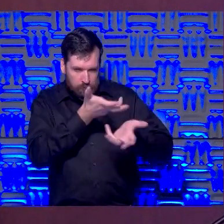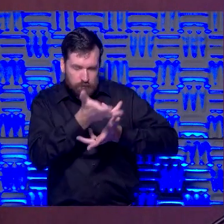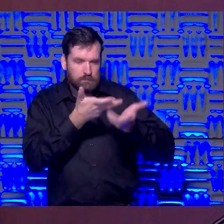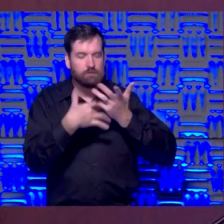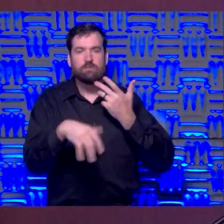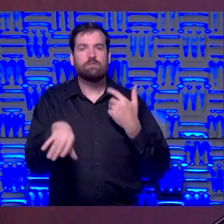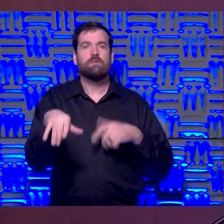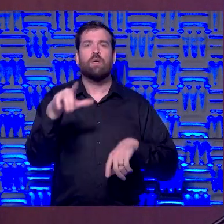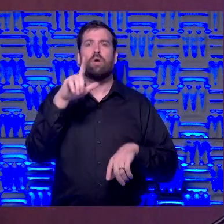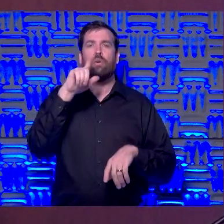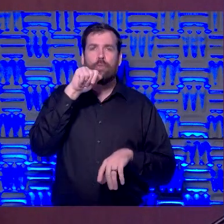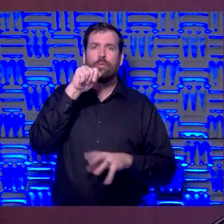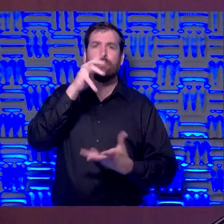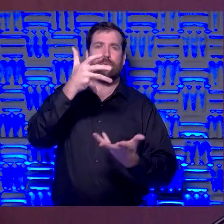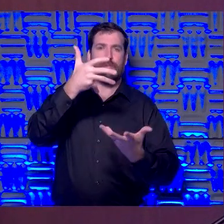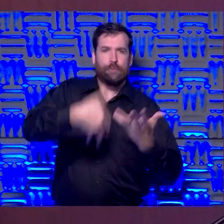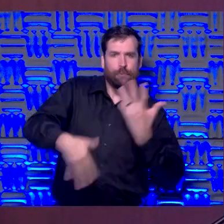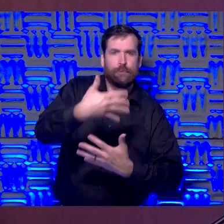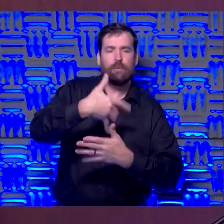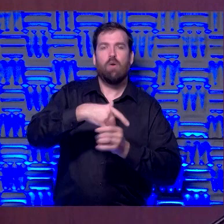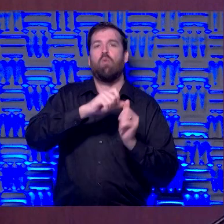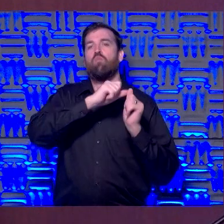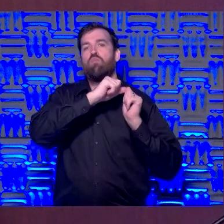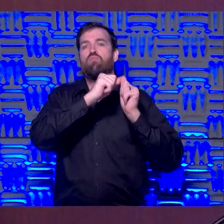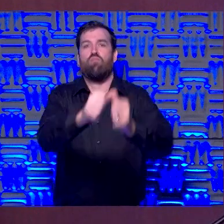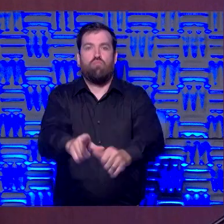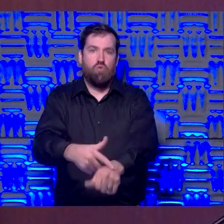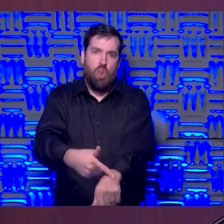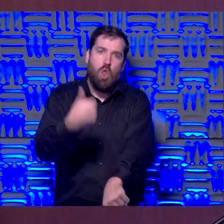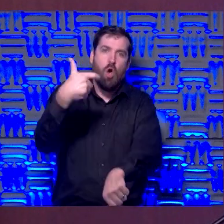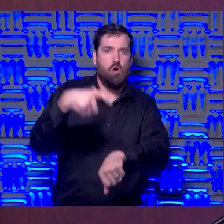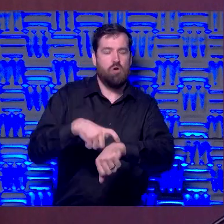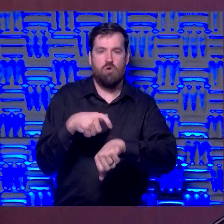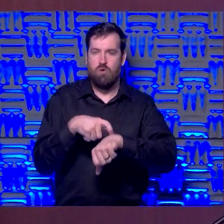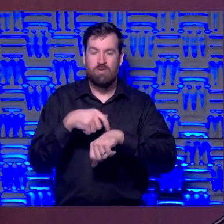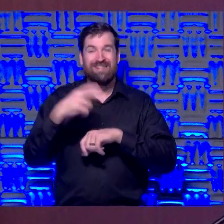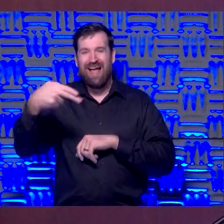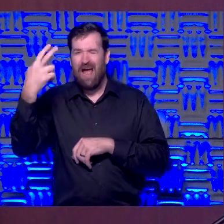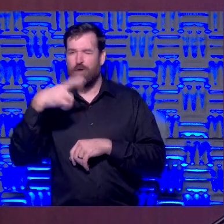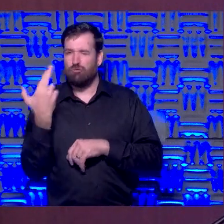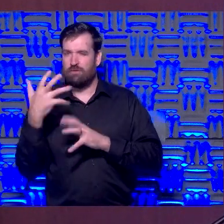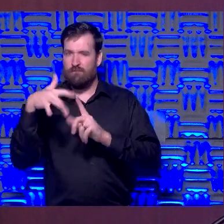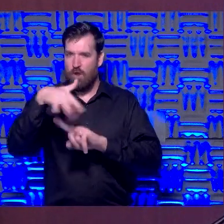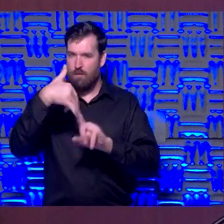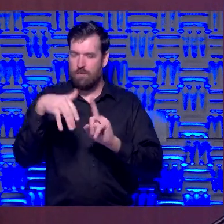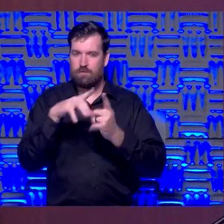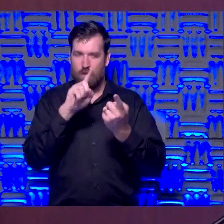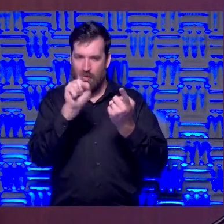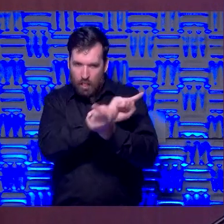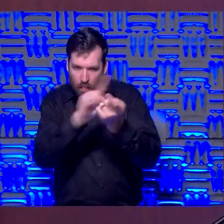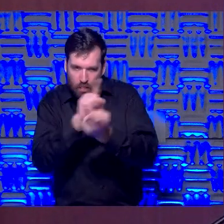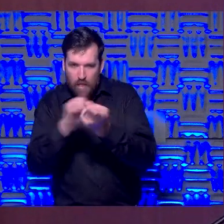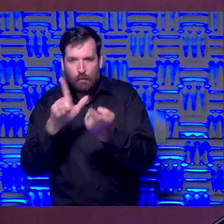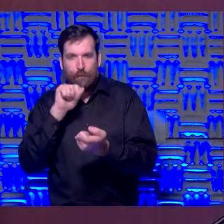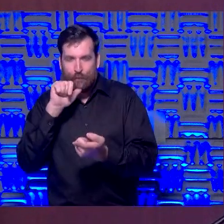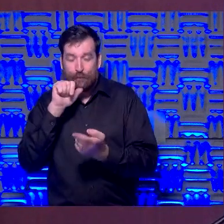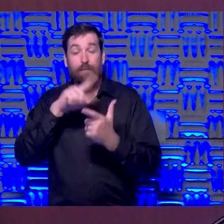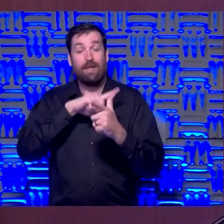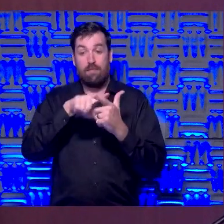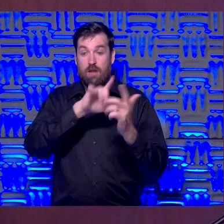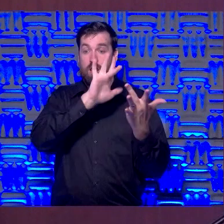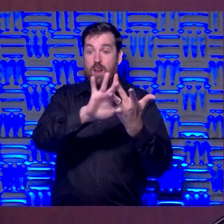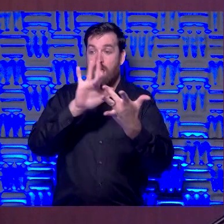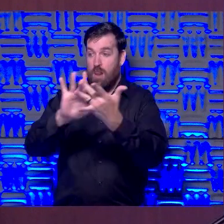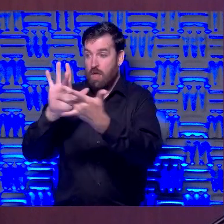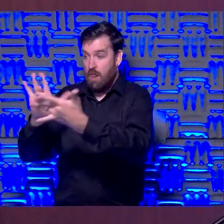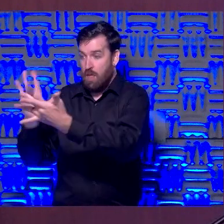out who did you have prolonged close contact to in a high-risk environment, and then they reach out to those folks to ask them to